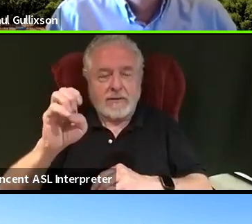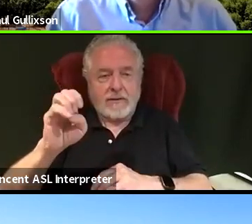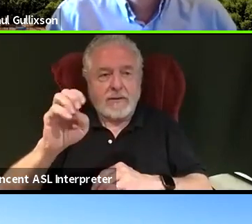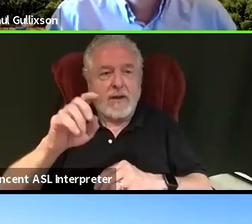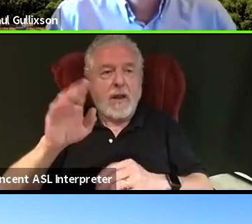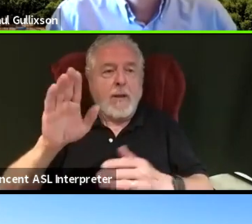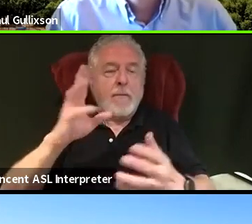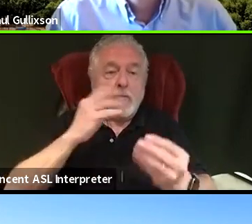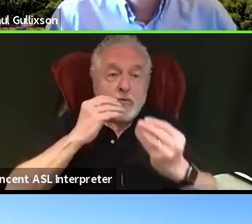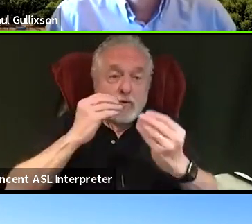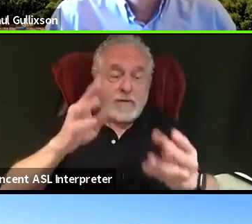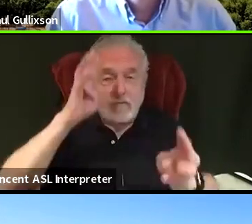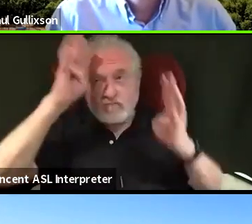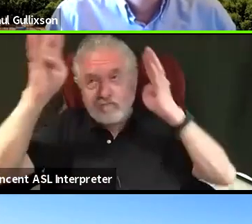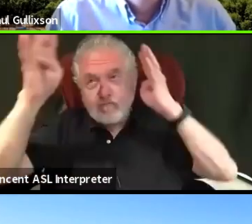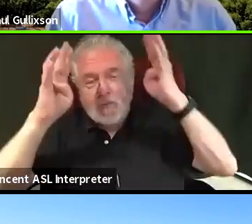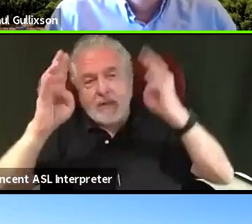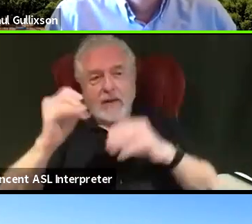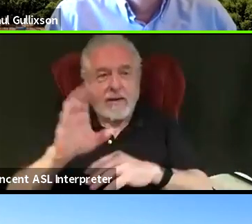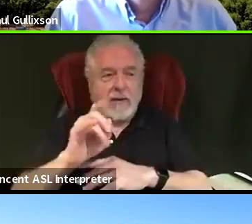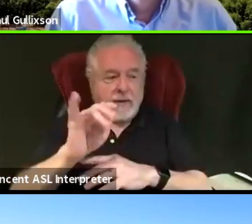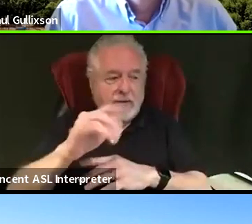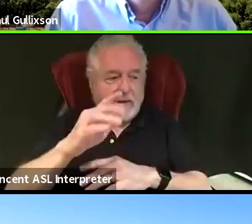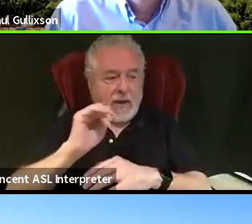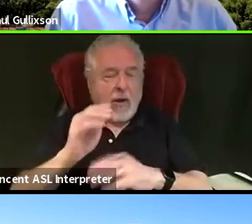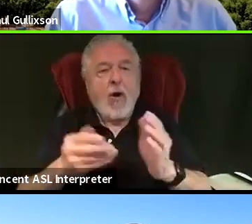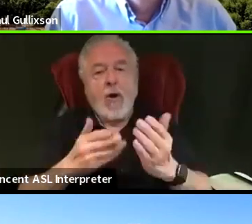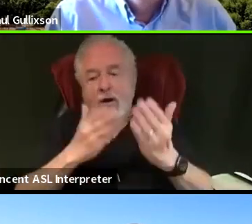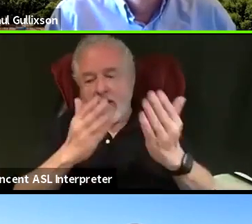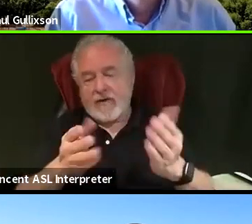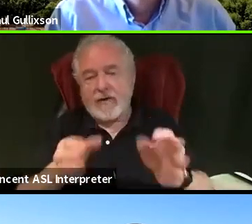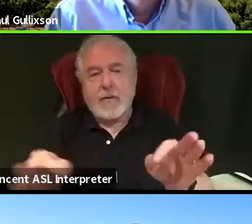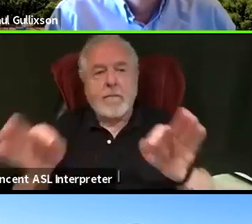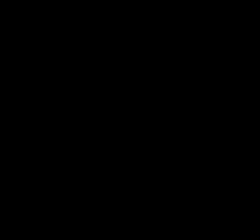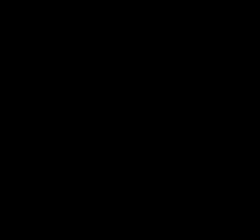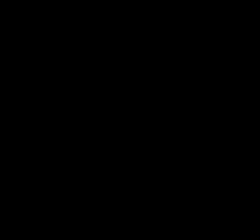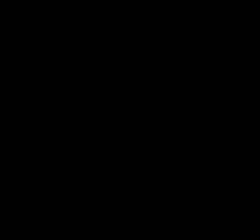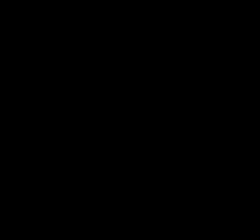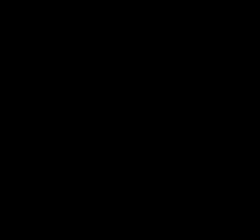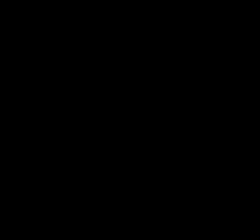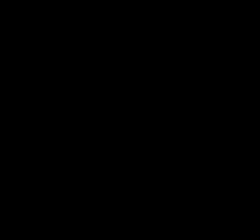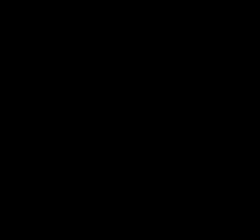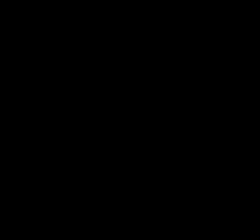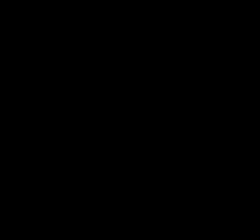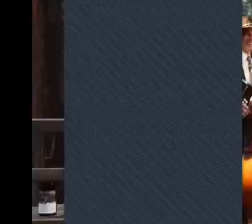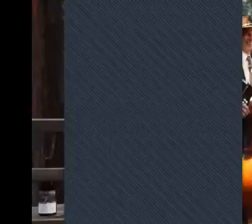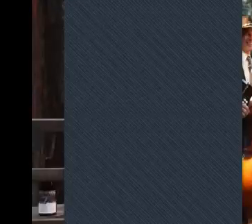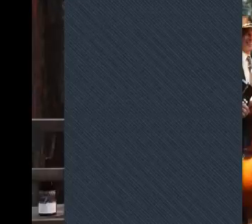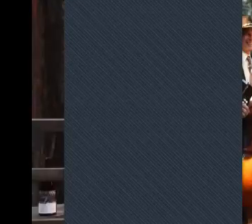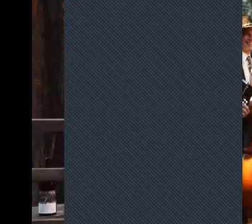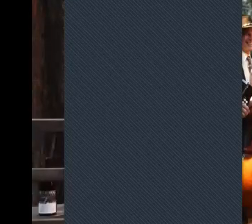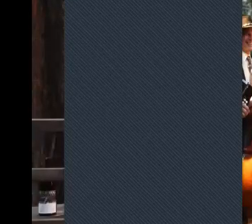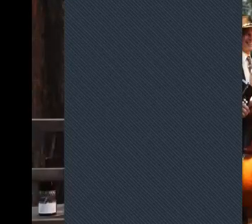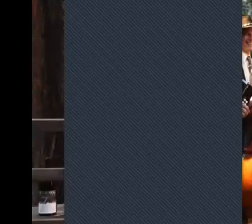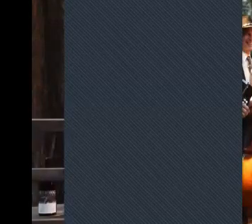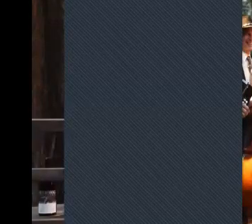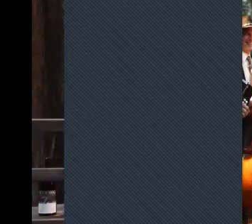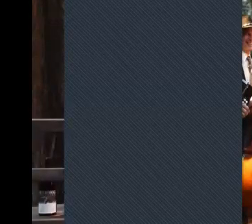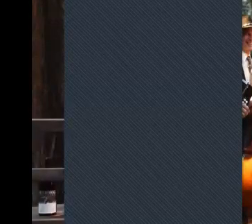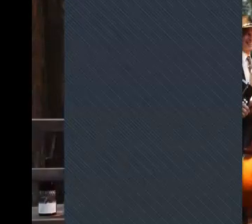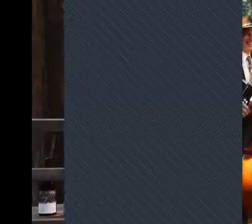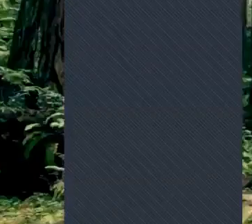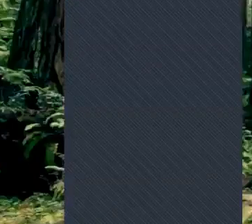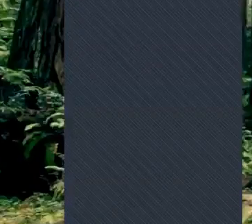the beauty and creativity of our county and offers an important message. It's called, appropriately enough, Wear a